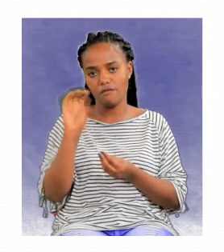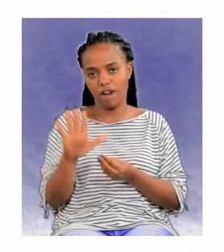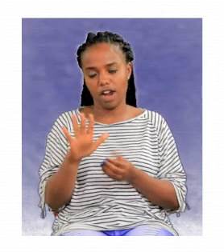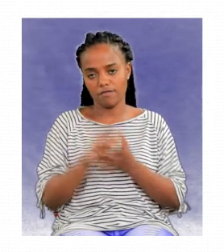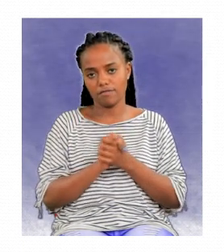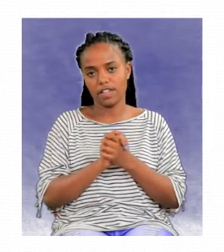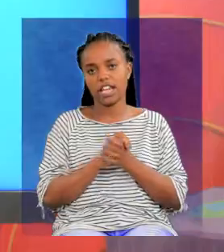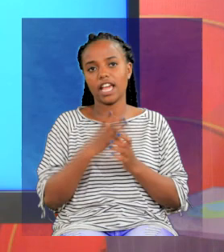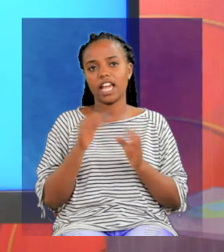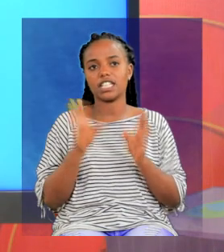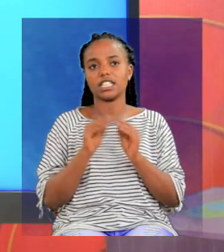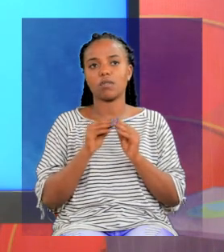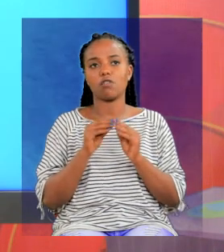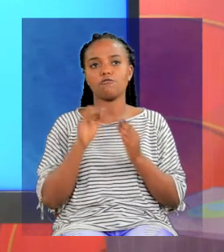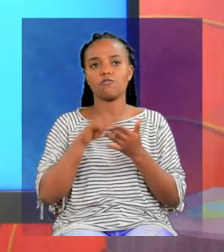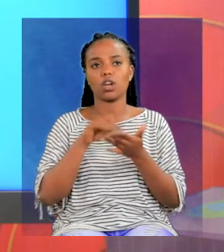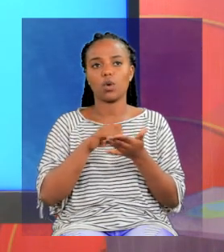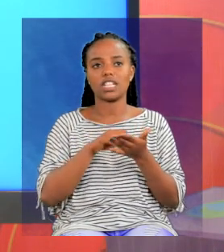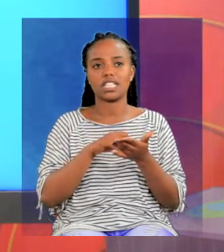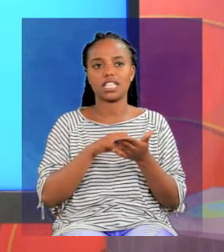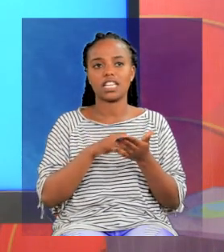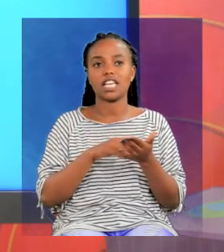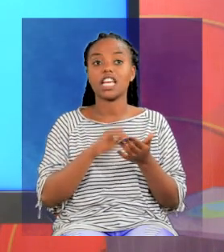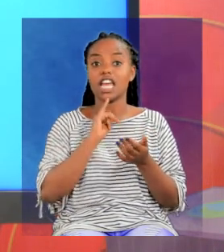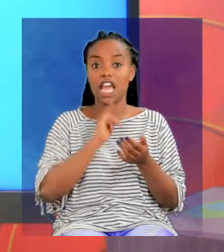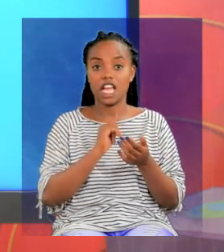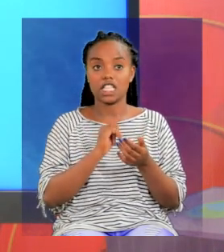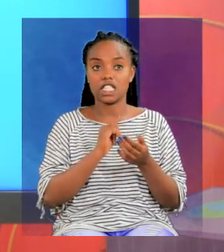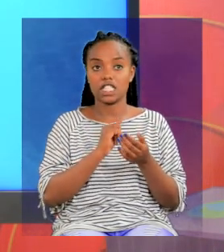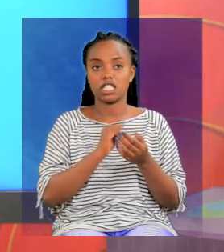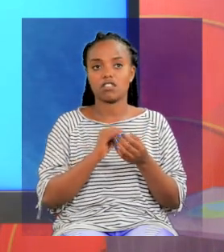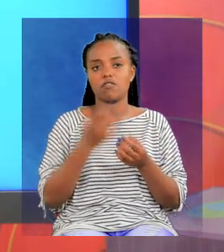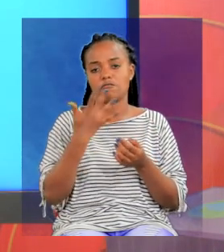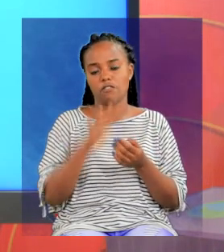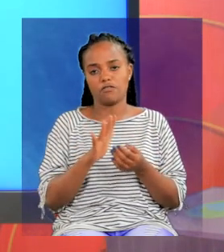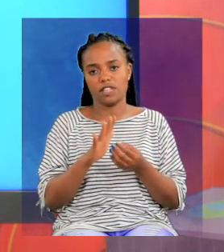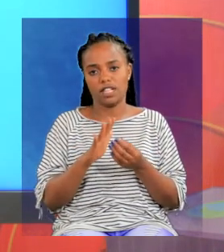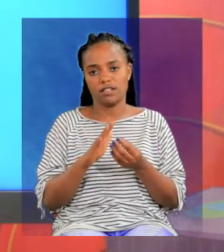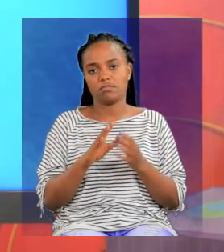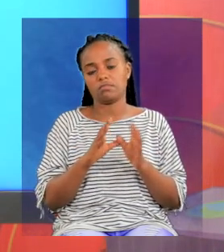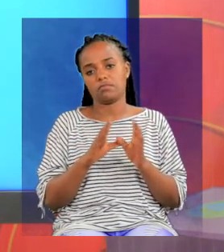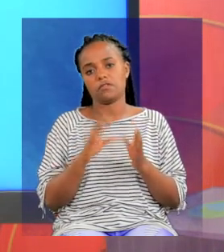105. And the sum of frequency here, you'll have 15.